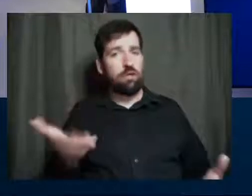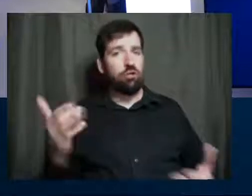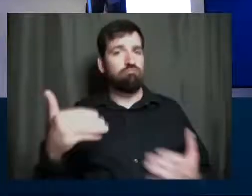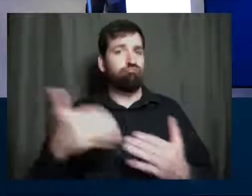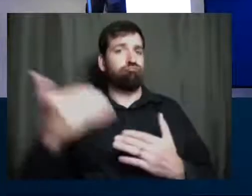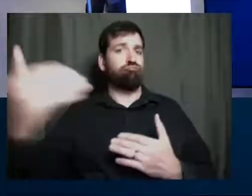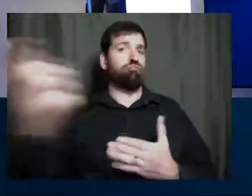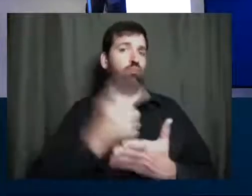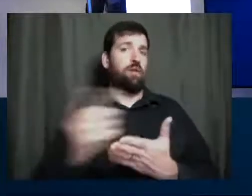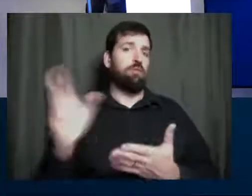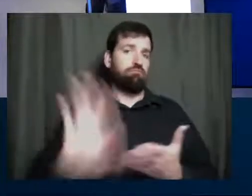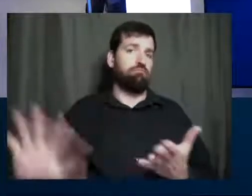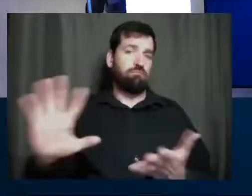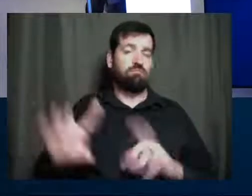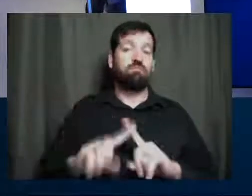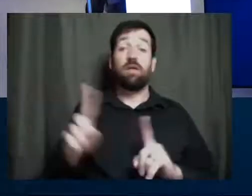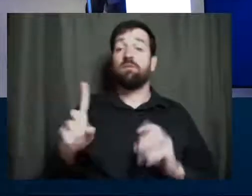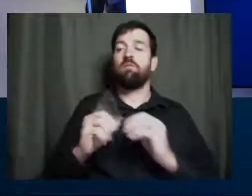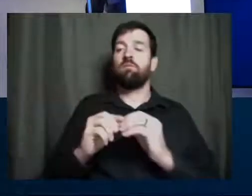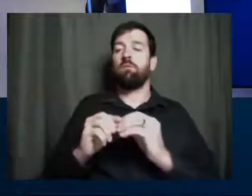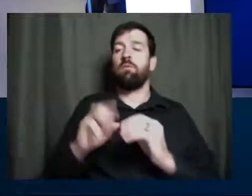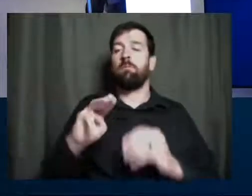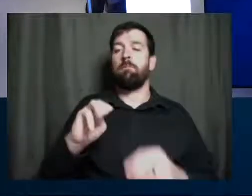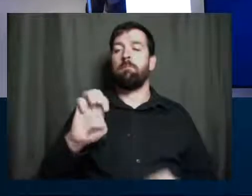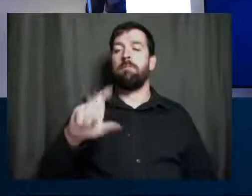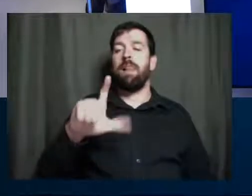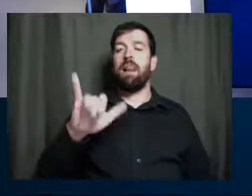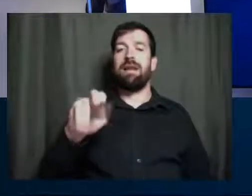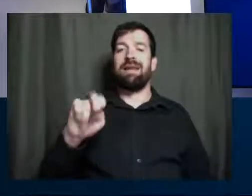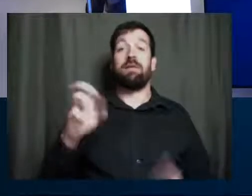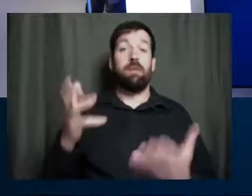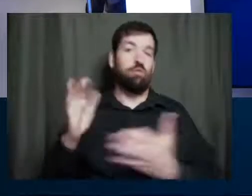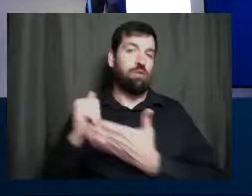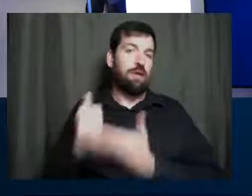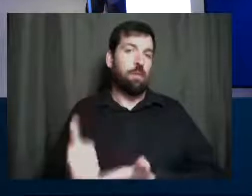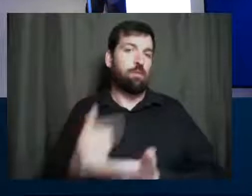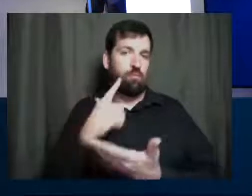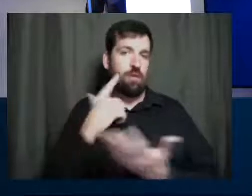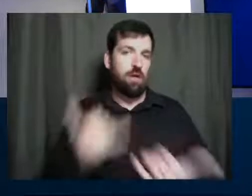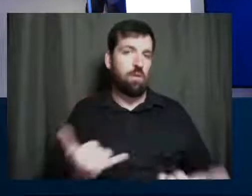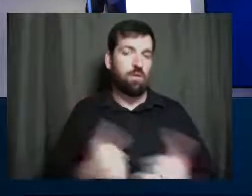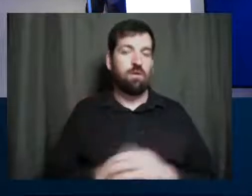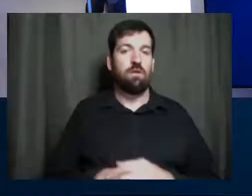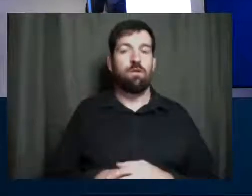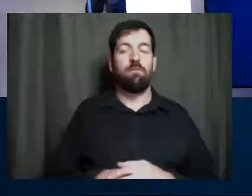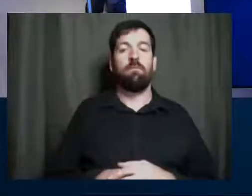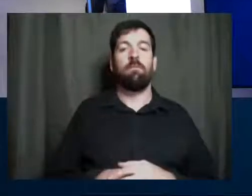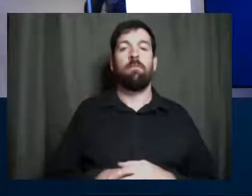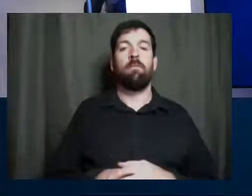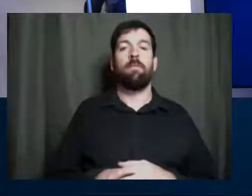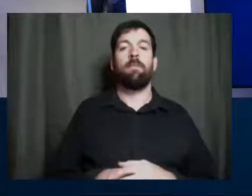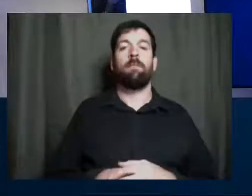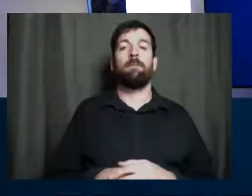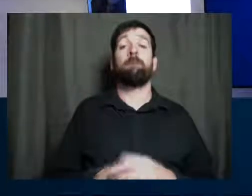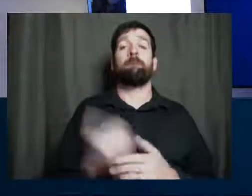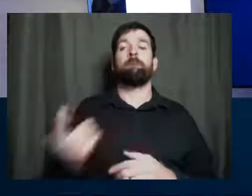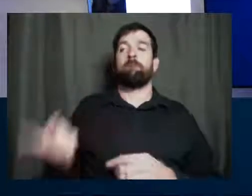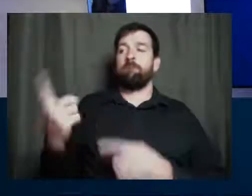Dr. Hawkinson, Melanie has this question. Maybe you could just help her out with it in the meantime. Yeah. She said a friend of hers, their